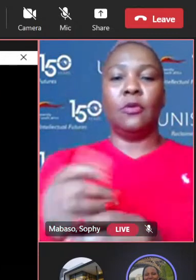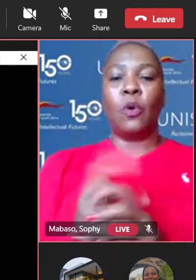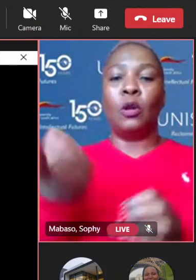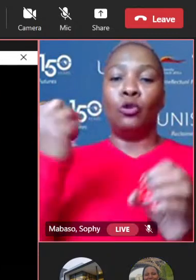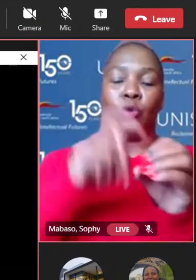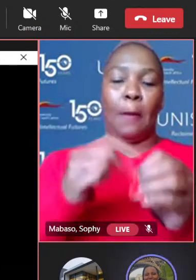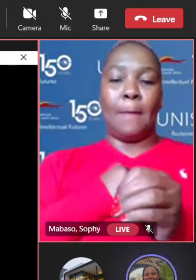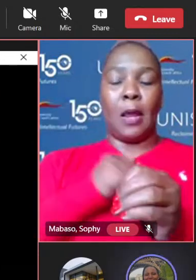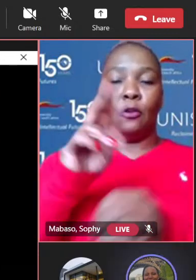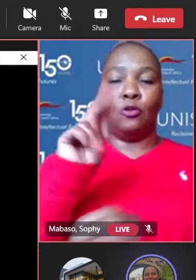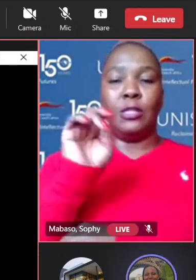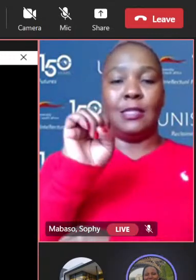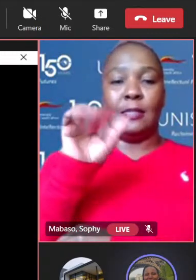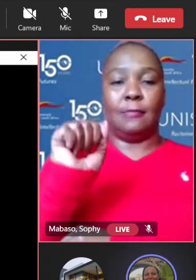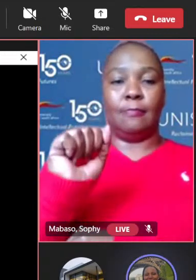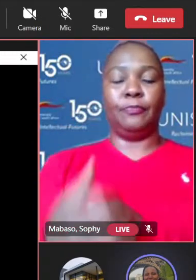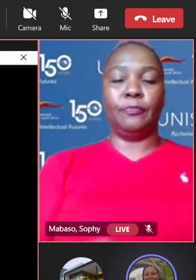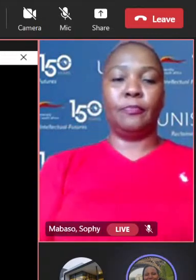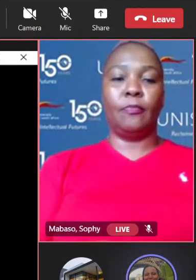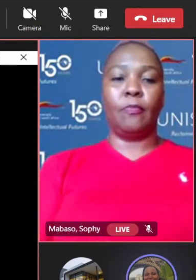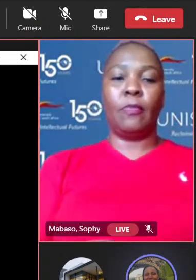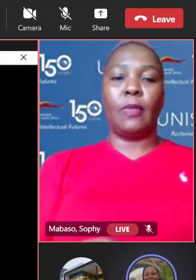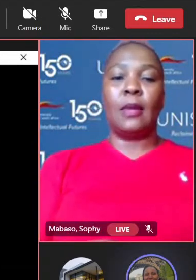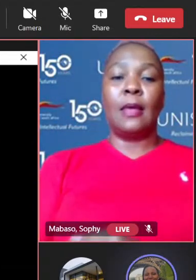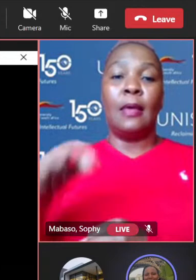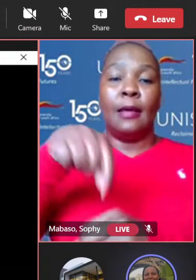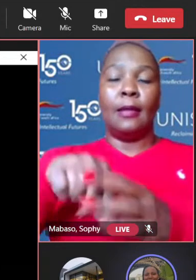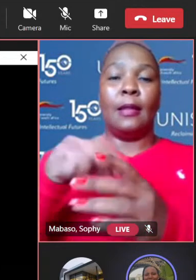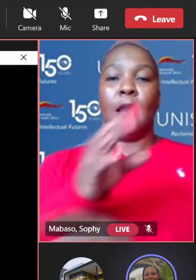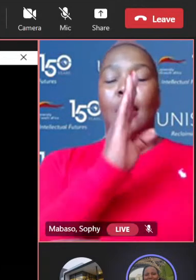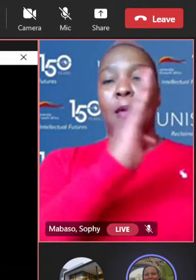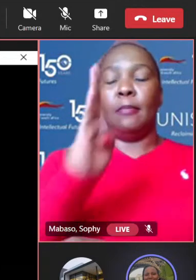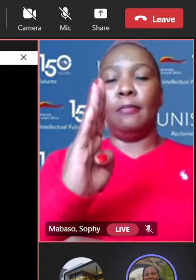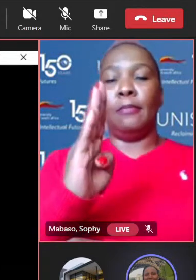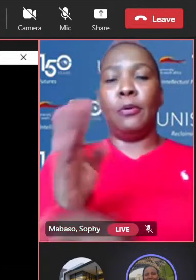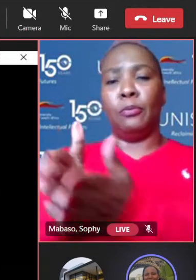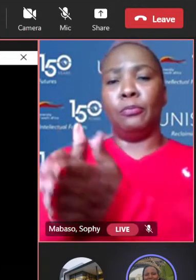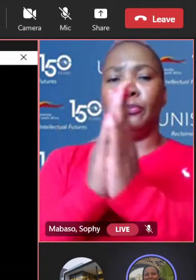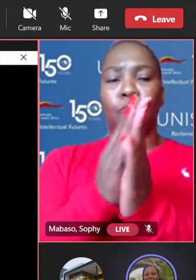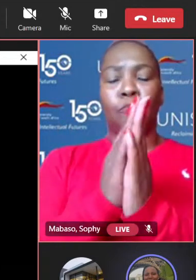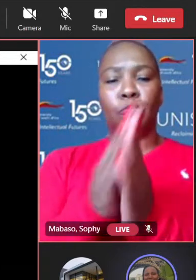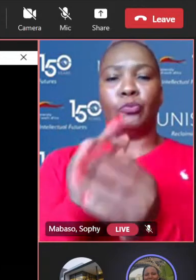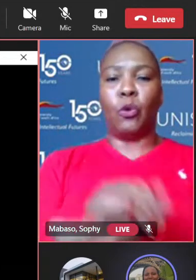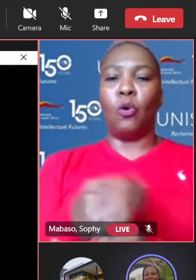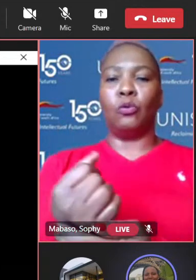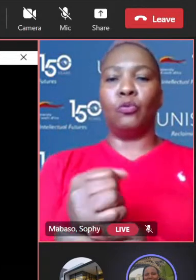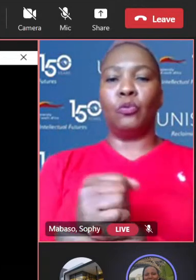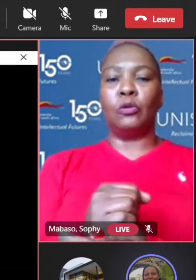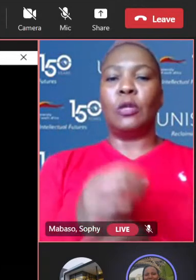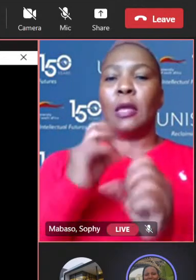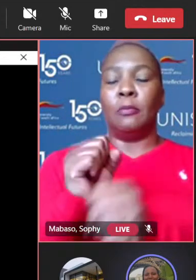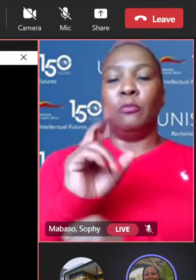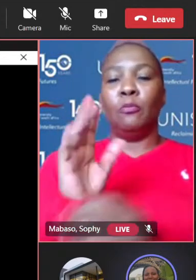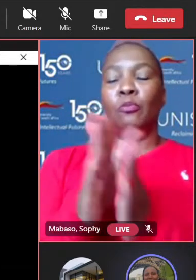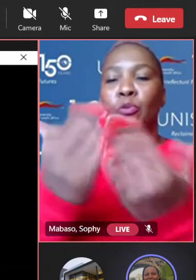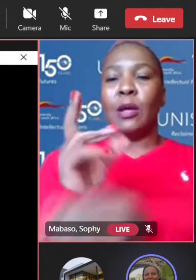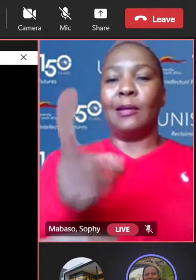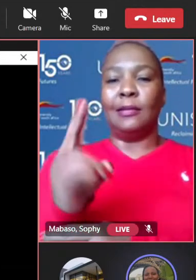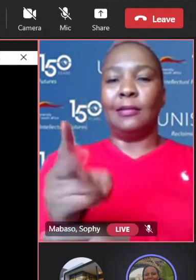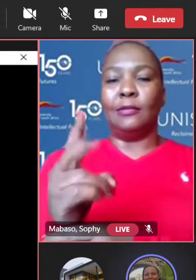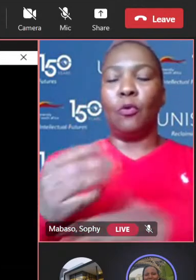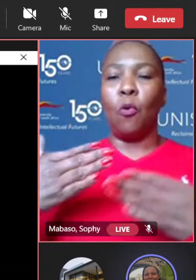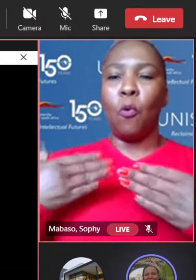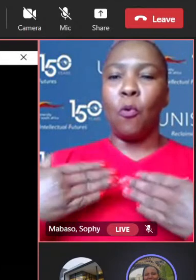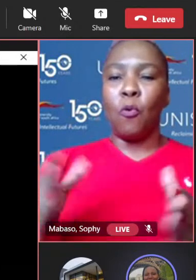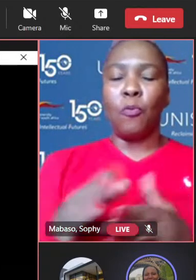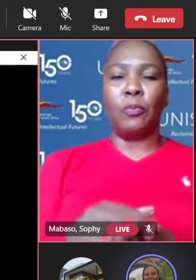Unisa. In the library, when you request or renew books, or when you open a database or an ebook